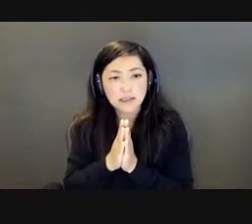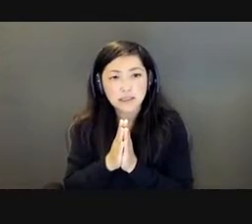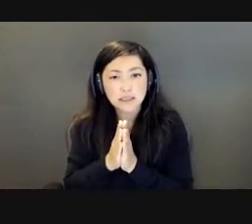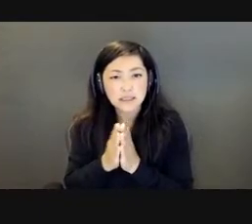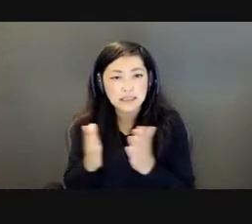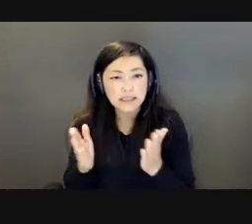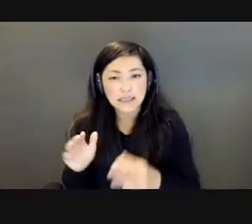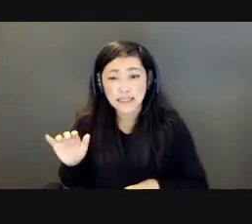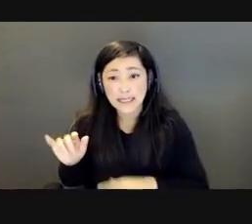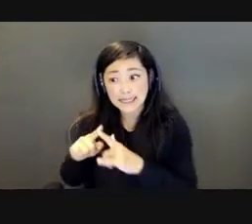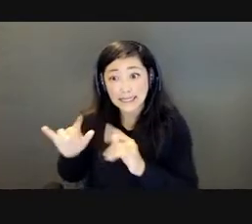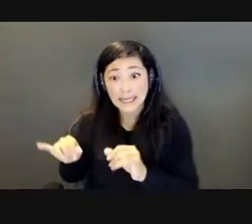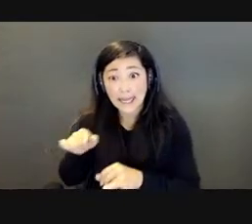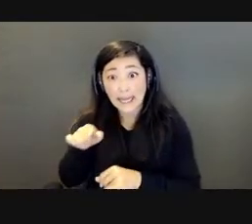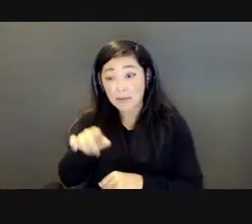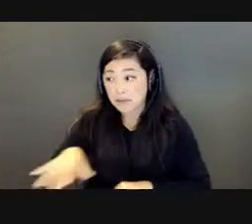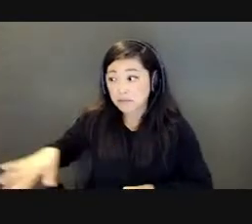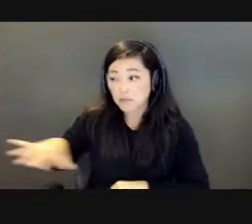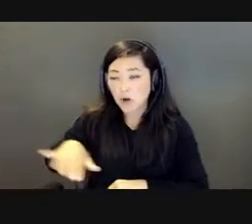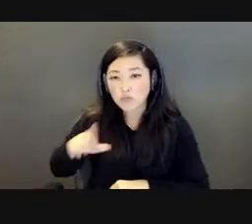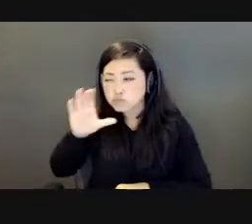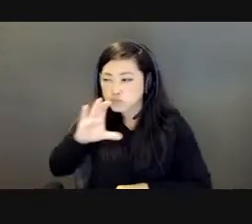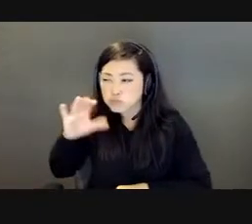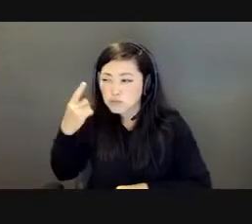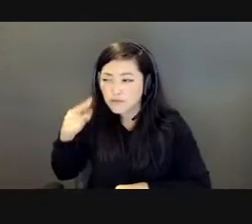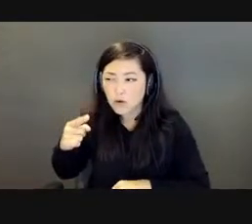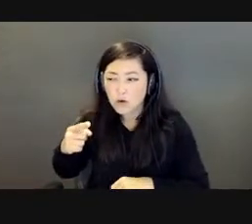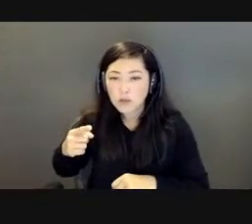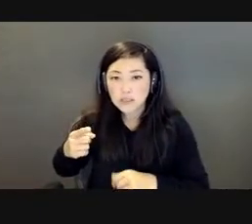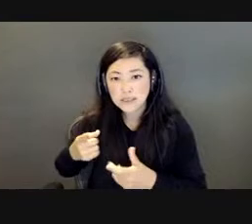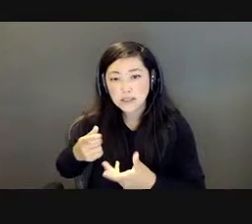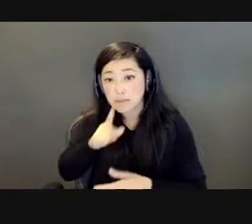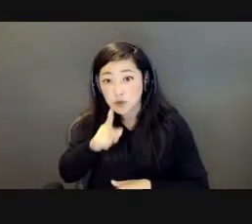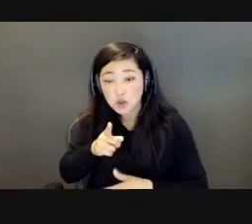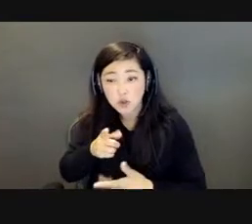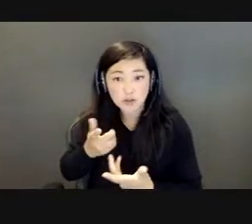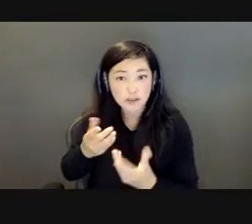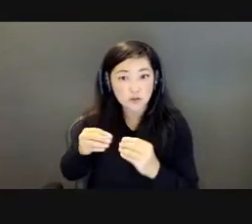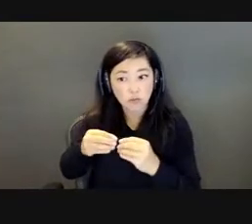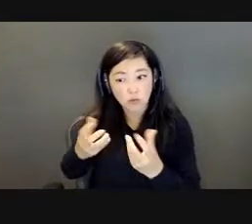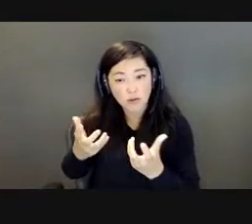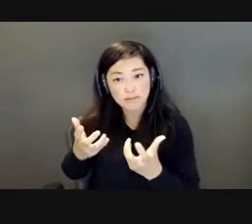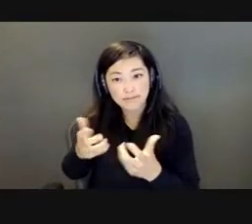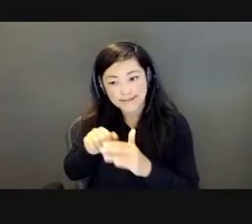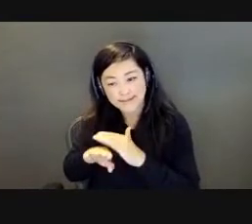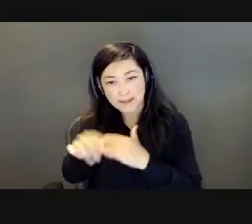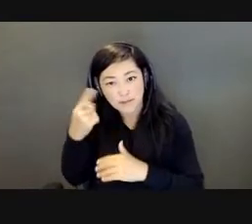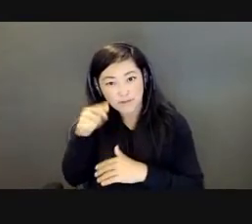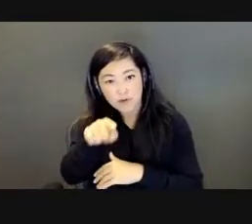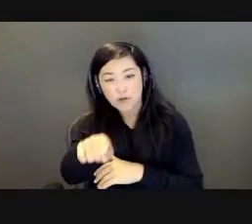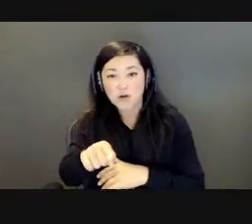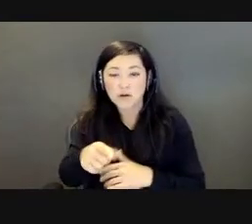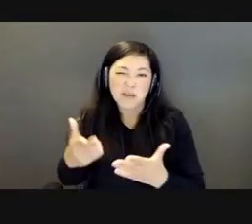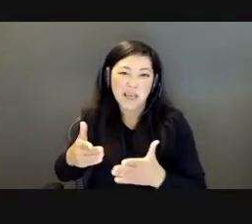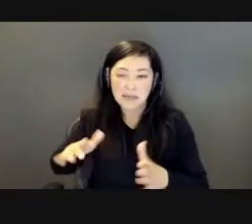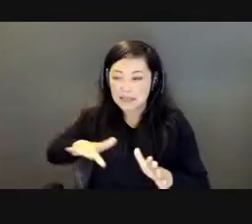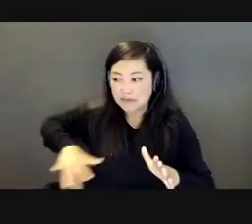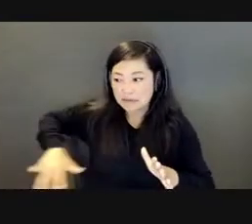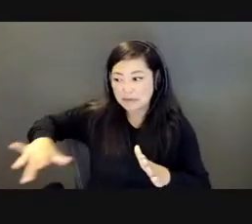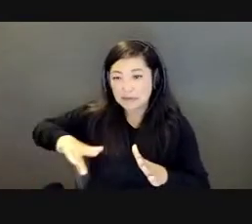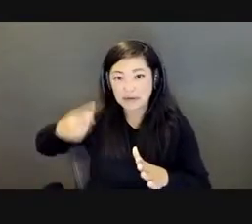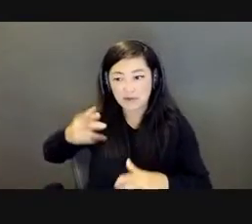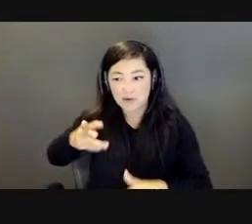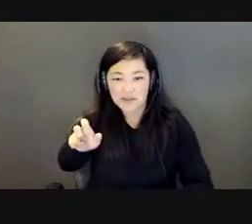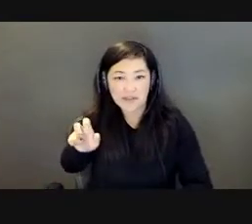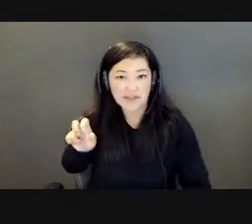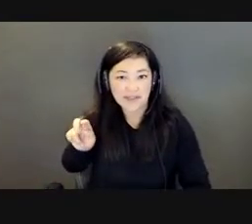the campsite that you look for to make it a bit more accessible for you, maybe aside from the kind of like adequate clear space for the van